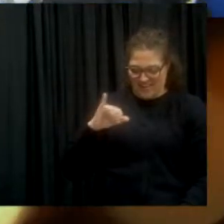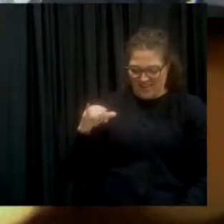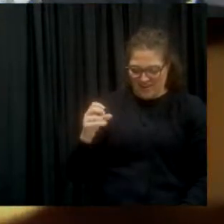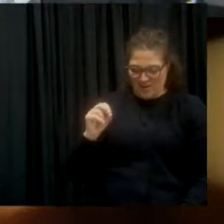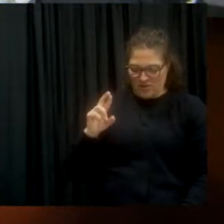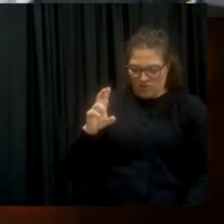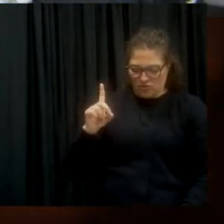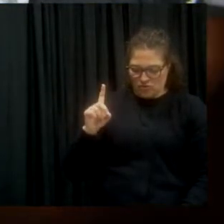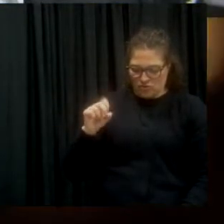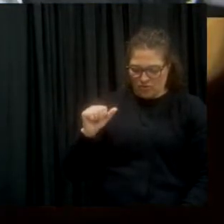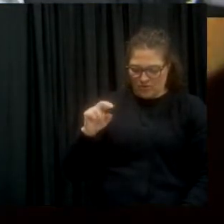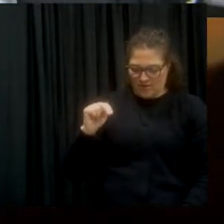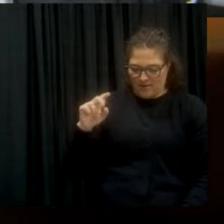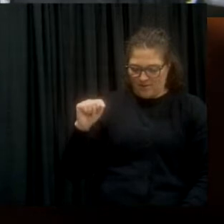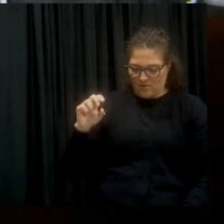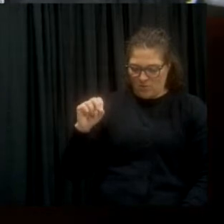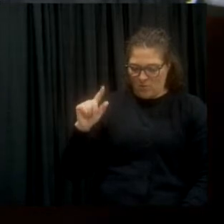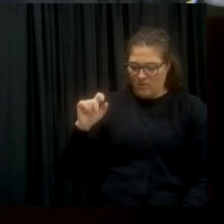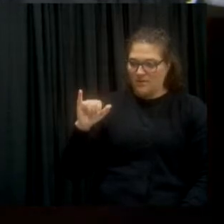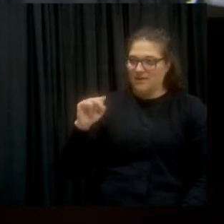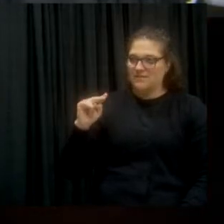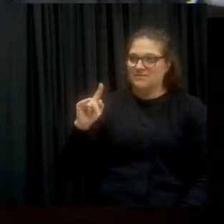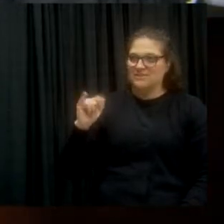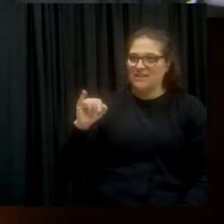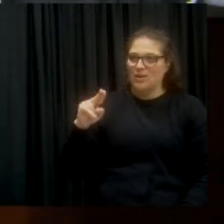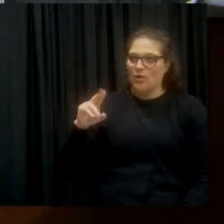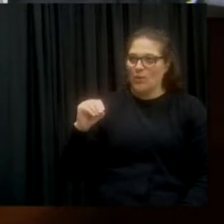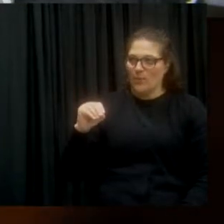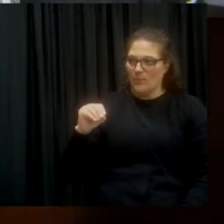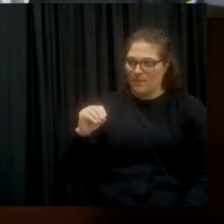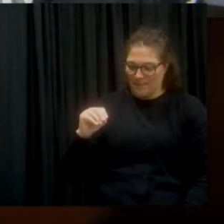Jordan Tolentino.